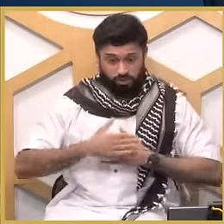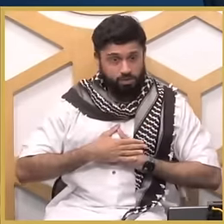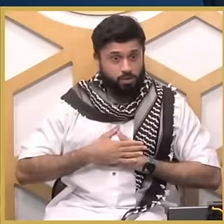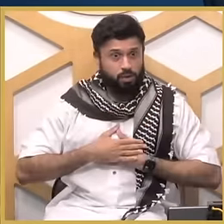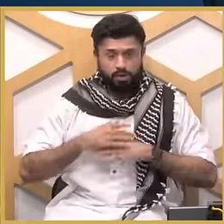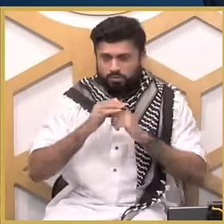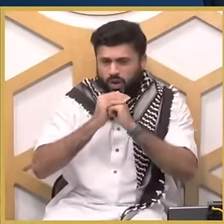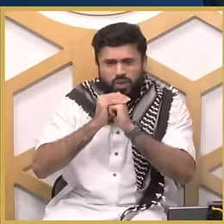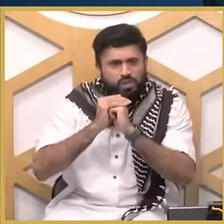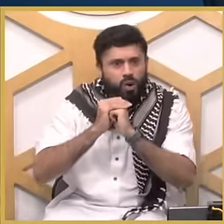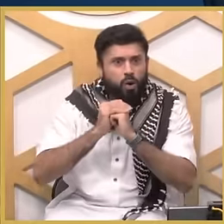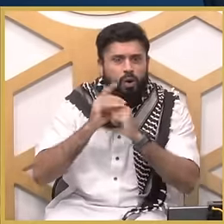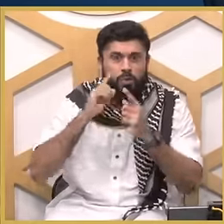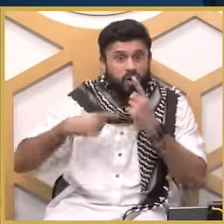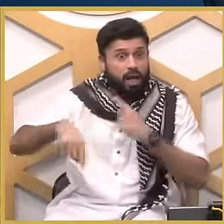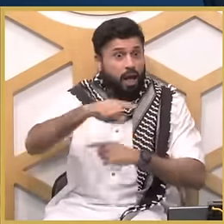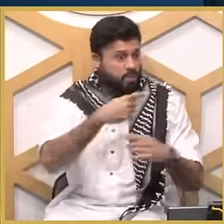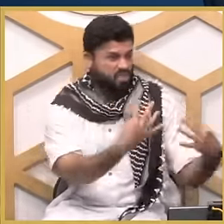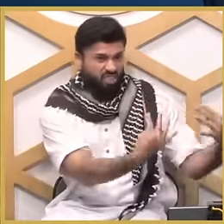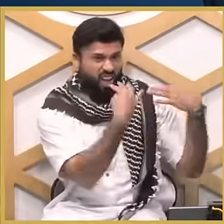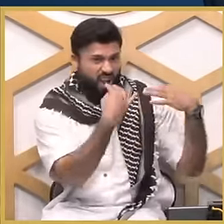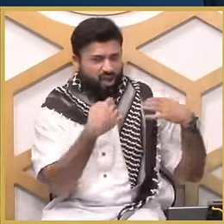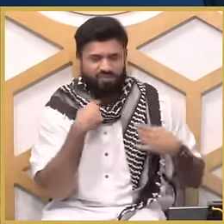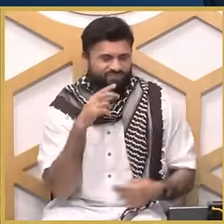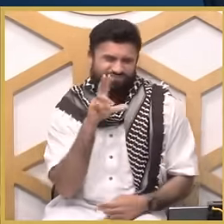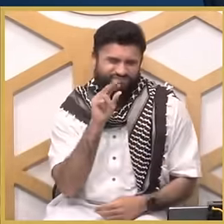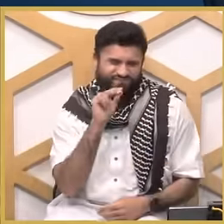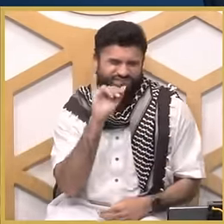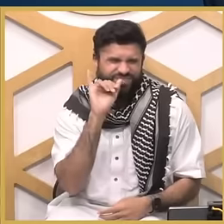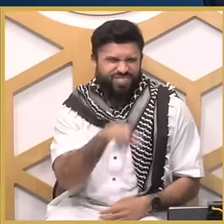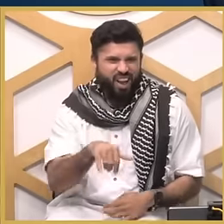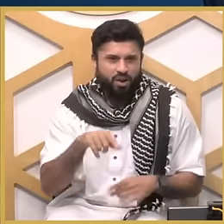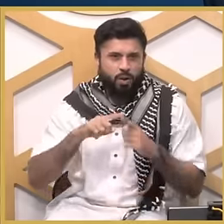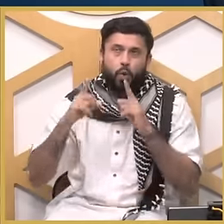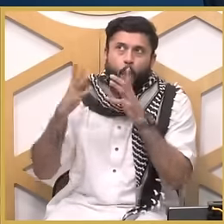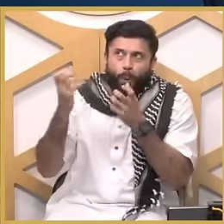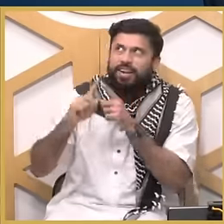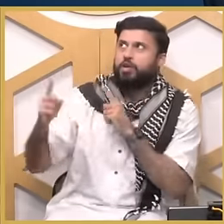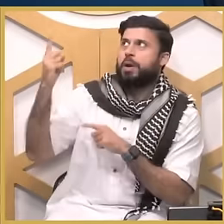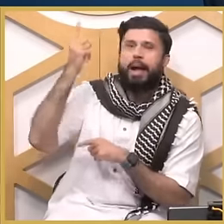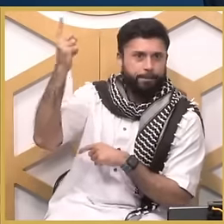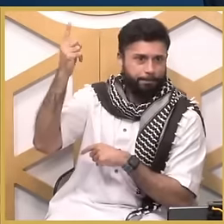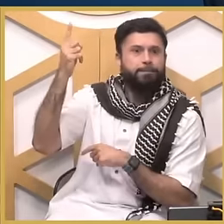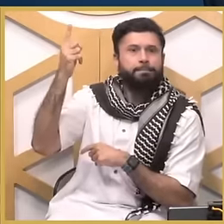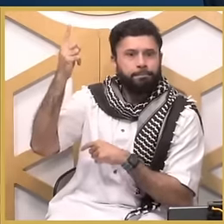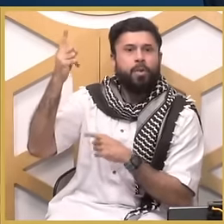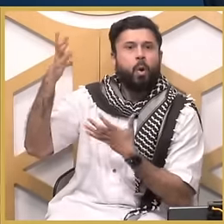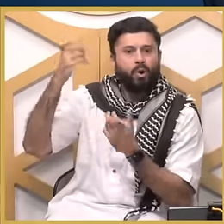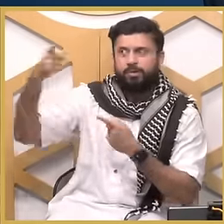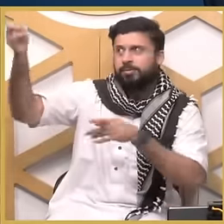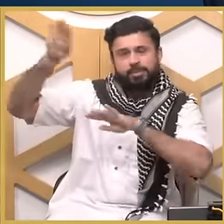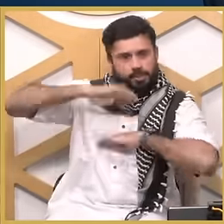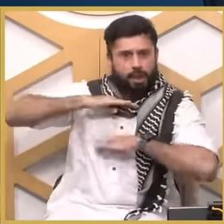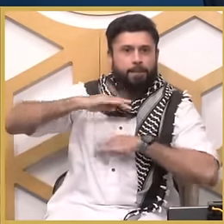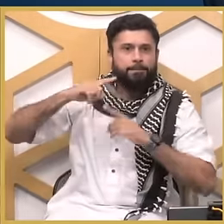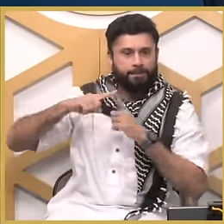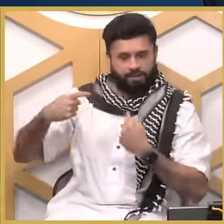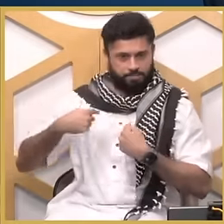I want his attention. I want his pleasure, subhanahu wa ta'ala. And that is why he says that al-ma'asi would deprive you from that